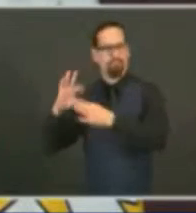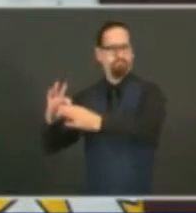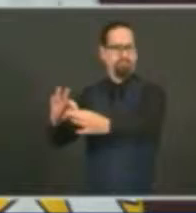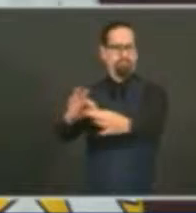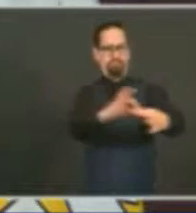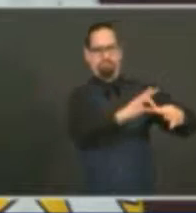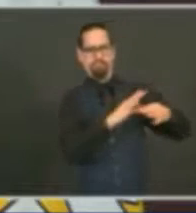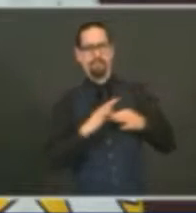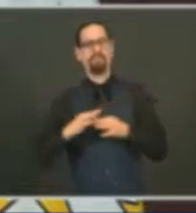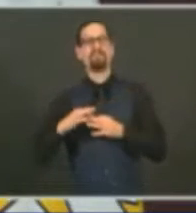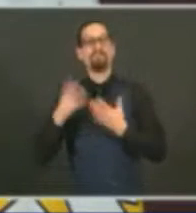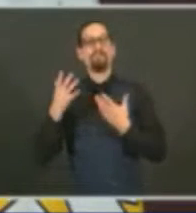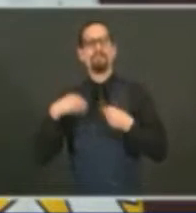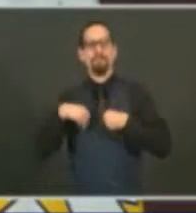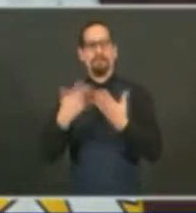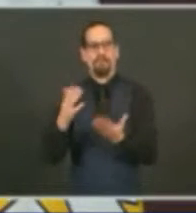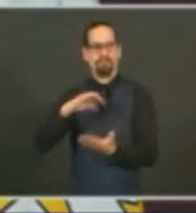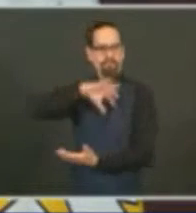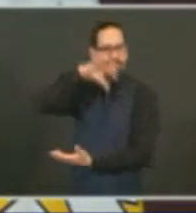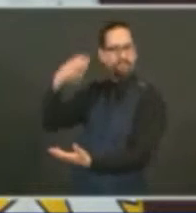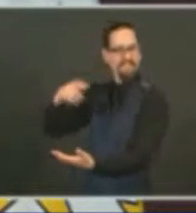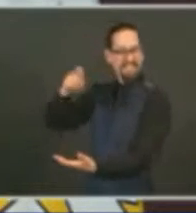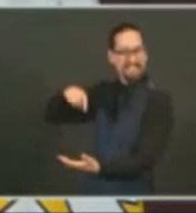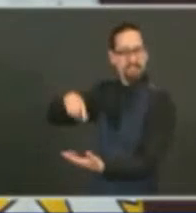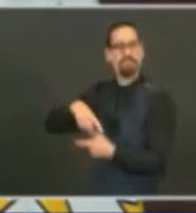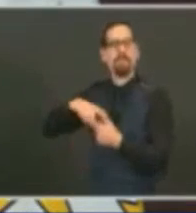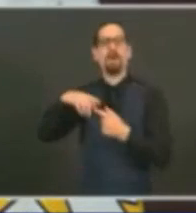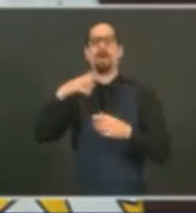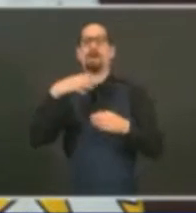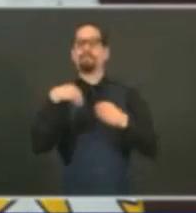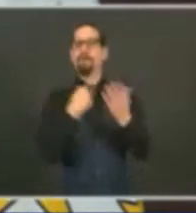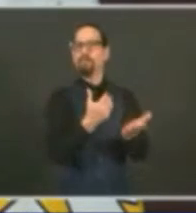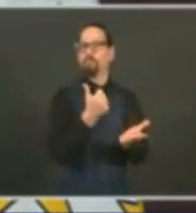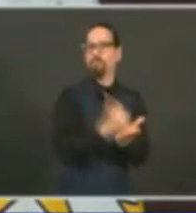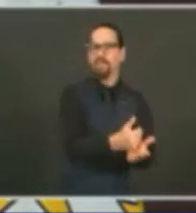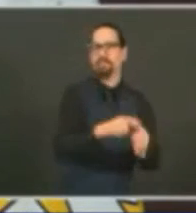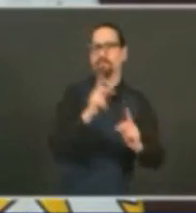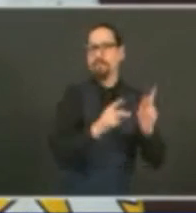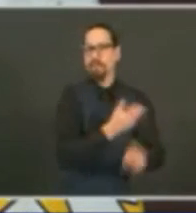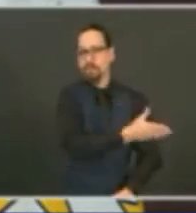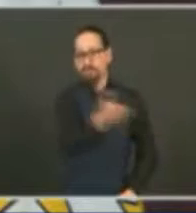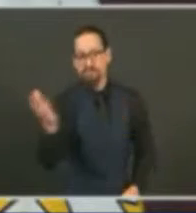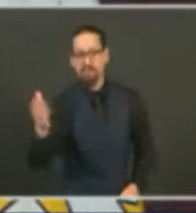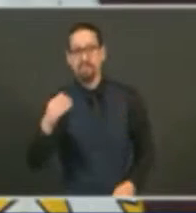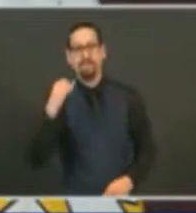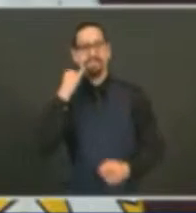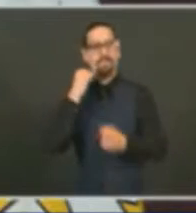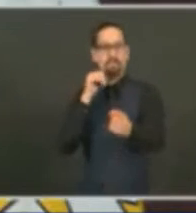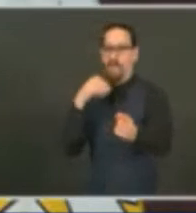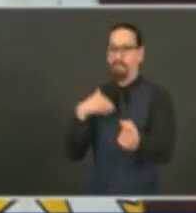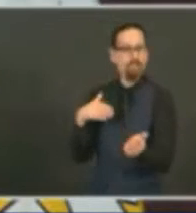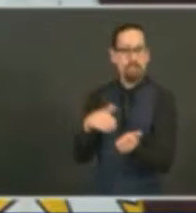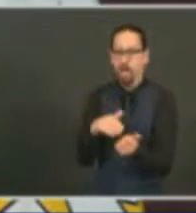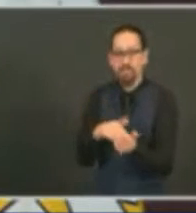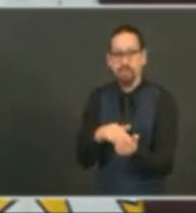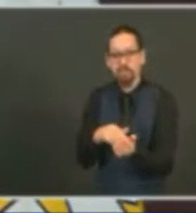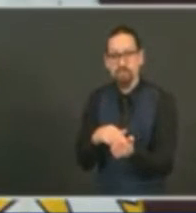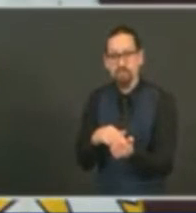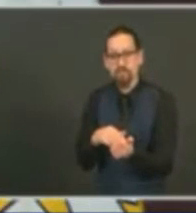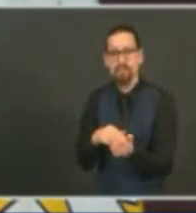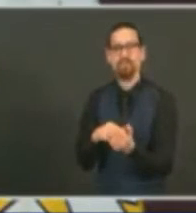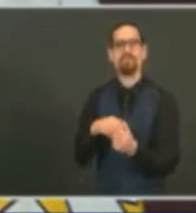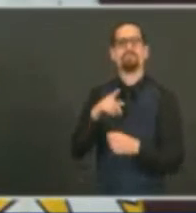patients. And we recognize that there are people who may not have a doctor. We are working with the same respiratory